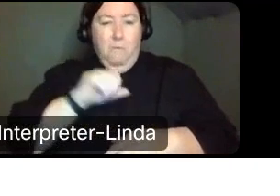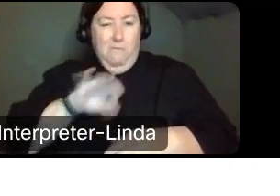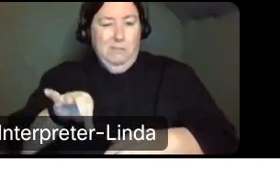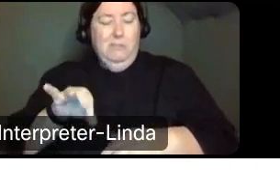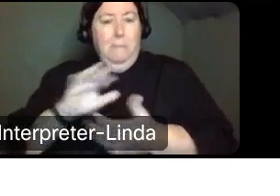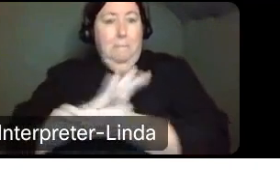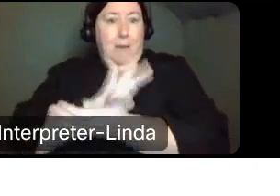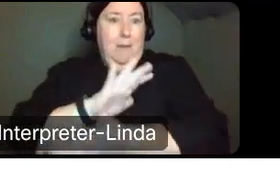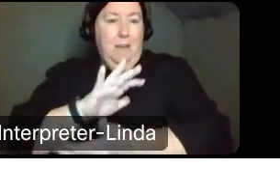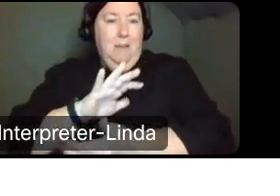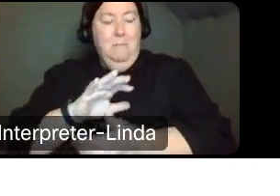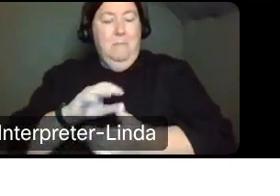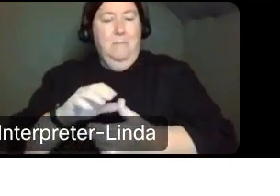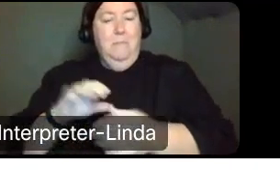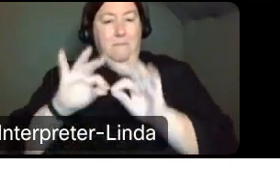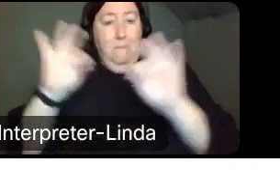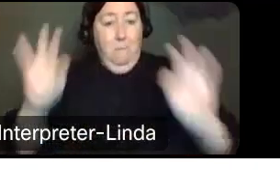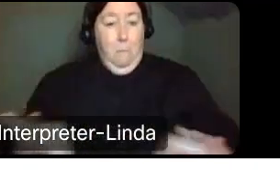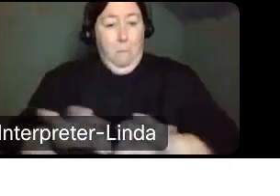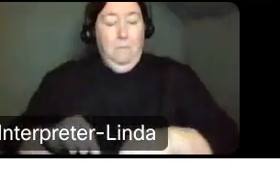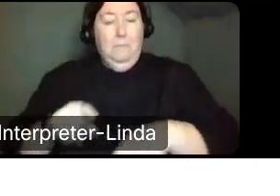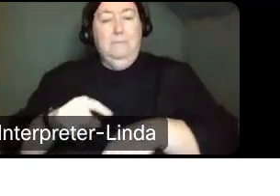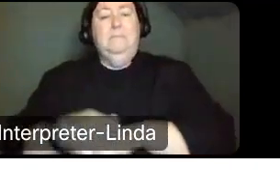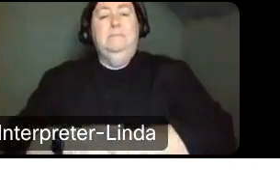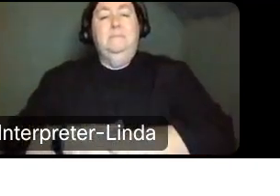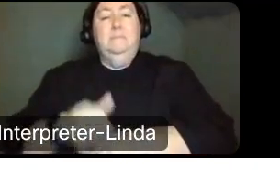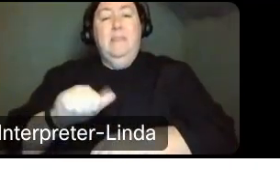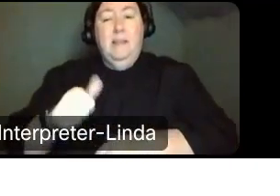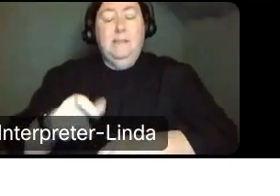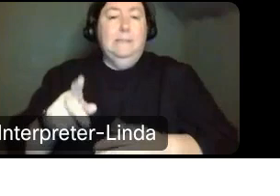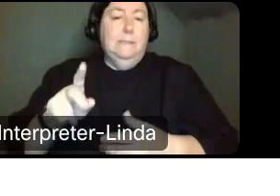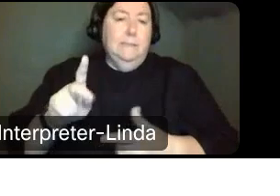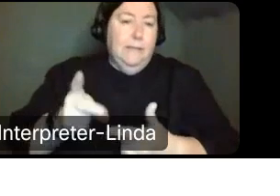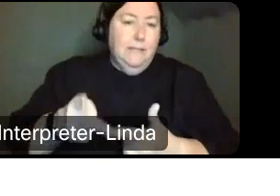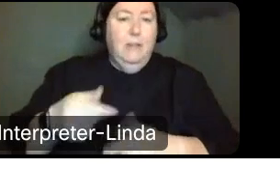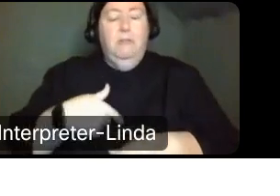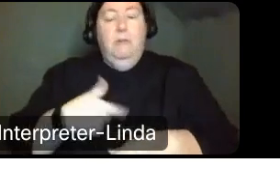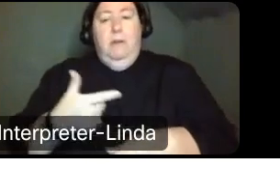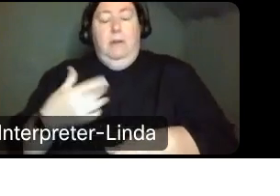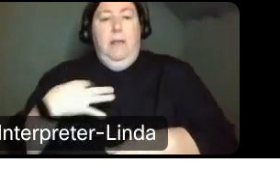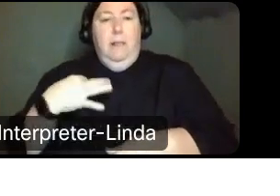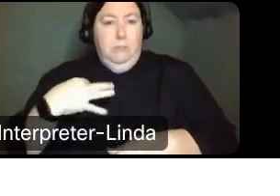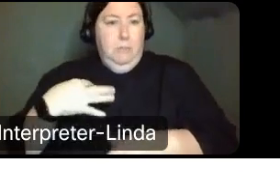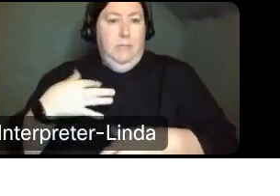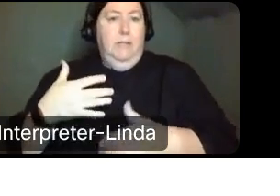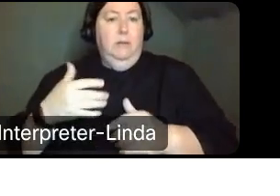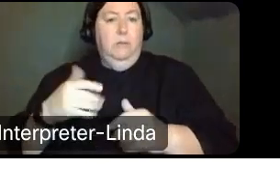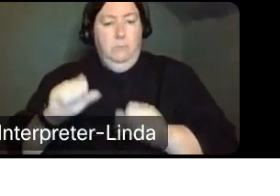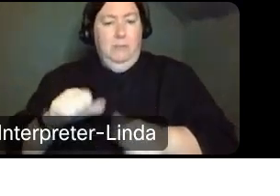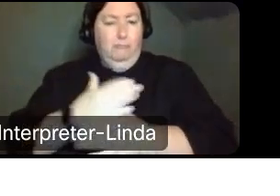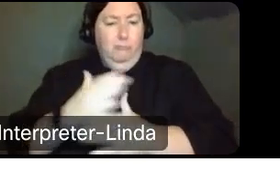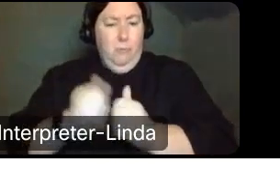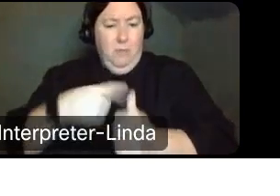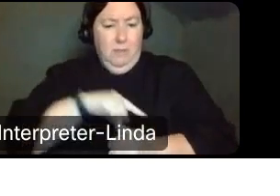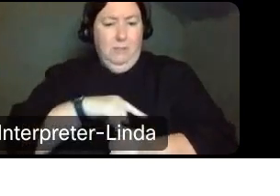paper form. But any secondary area or areas of eligibility, if you could share those with us, there's